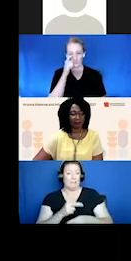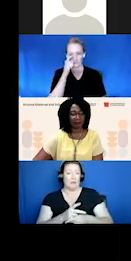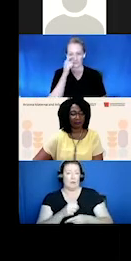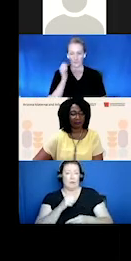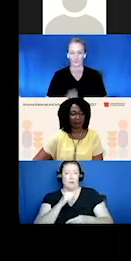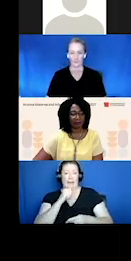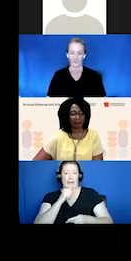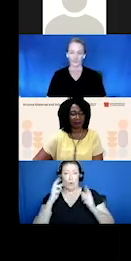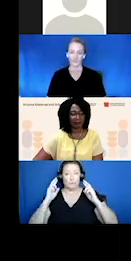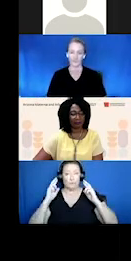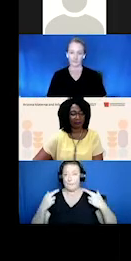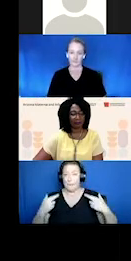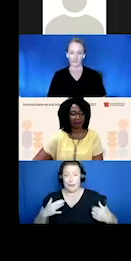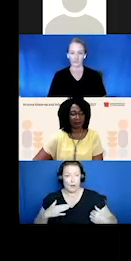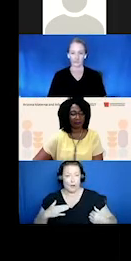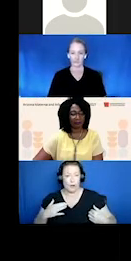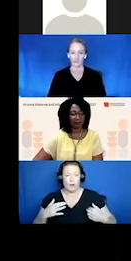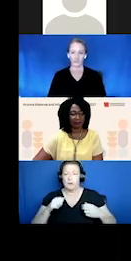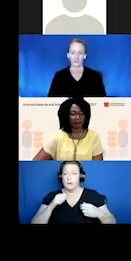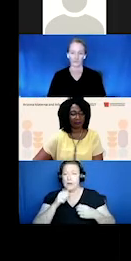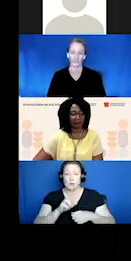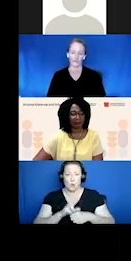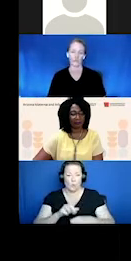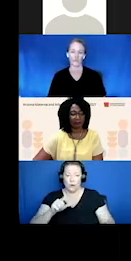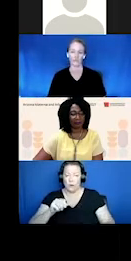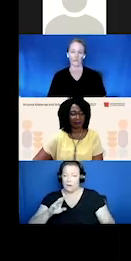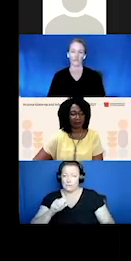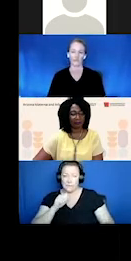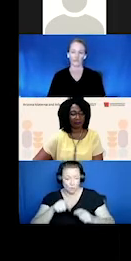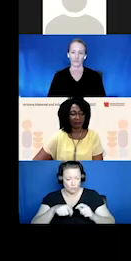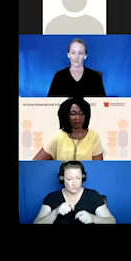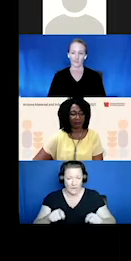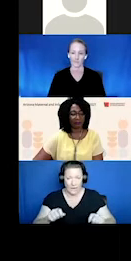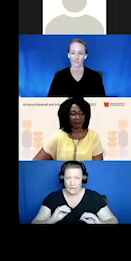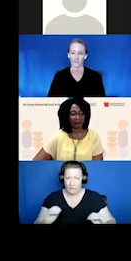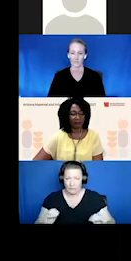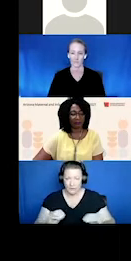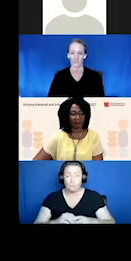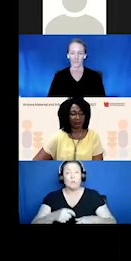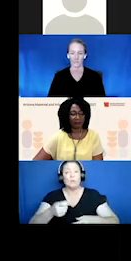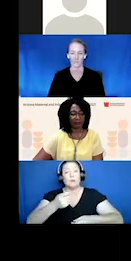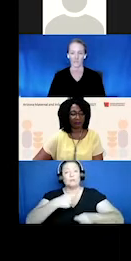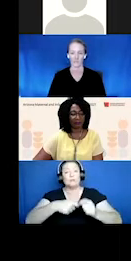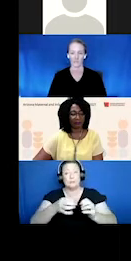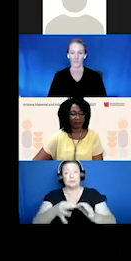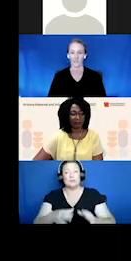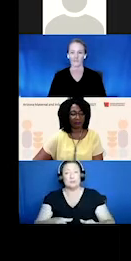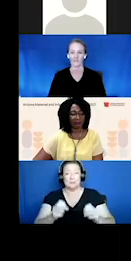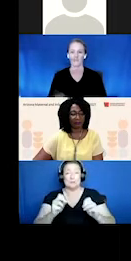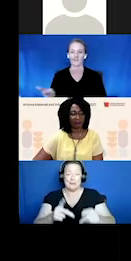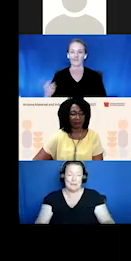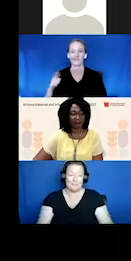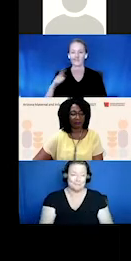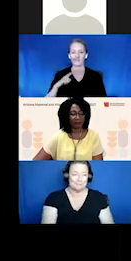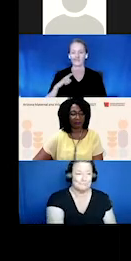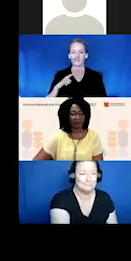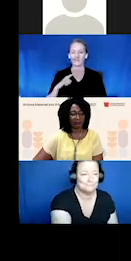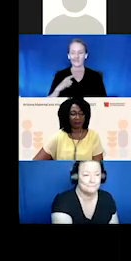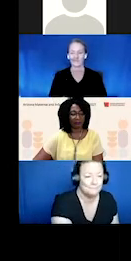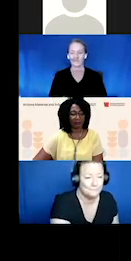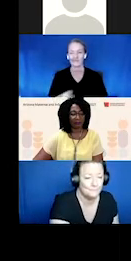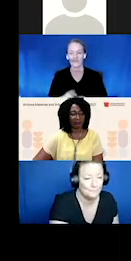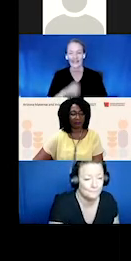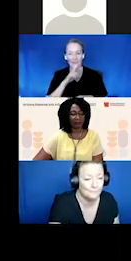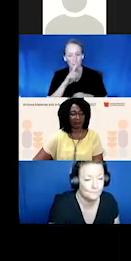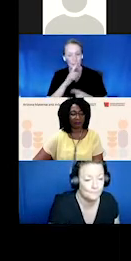my hair, I don't wear laces, I don't tie anything. I make sure that I'm really asking the mom throughout prenatal